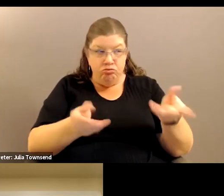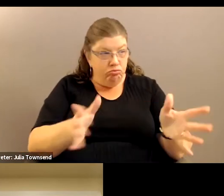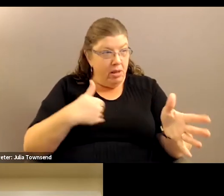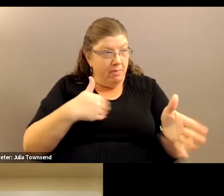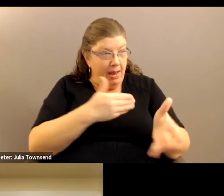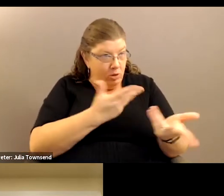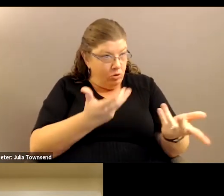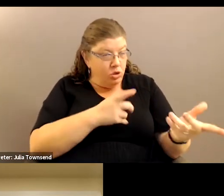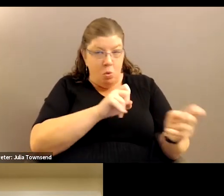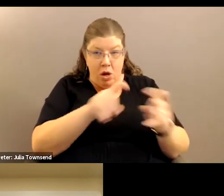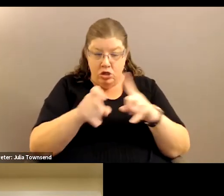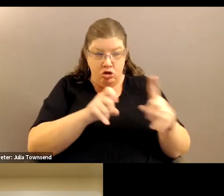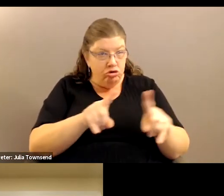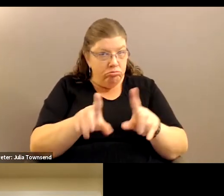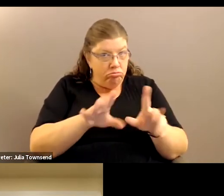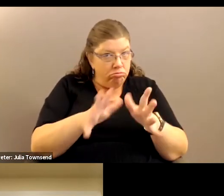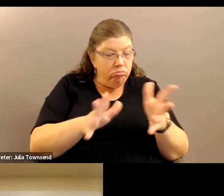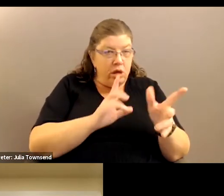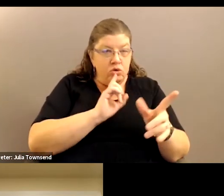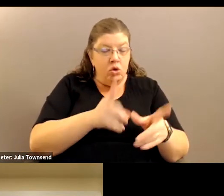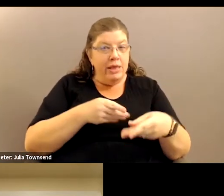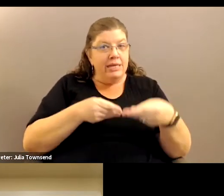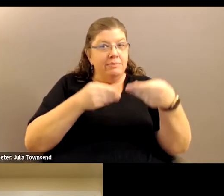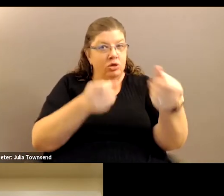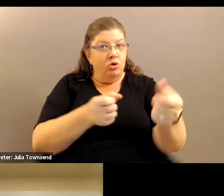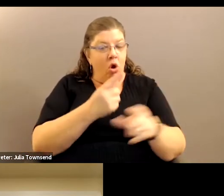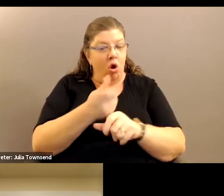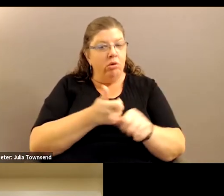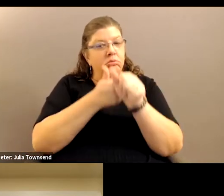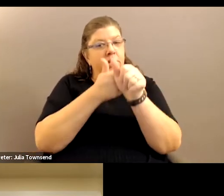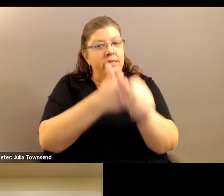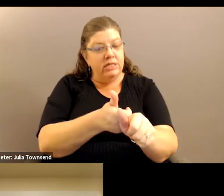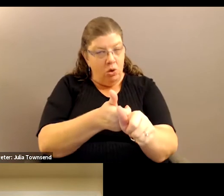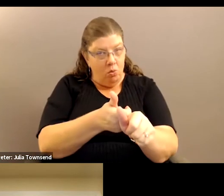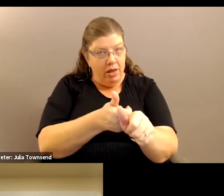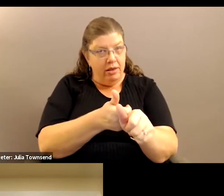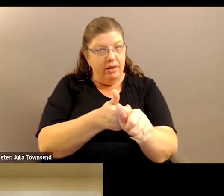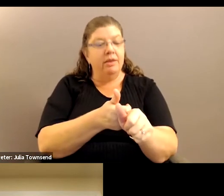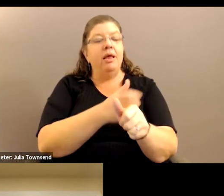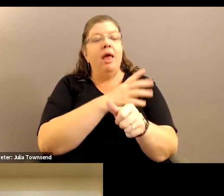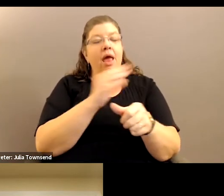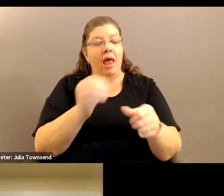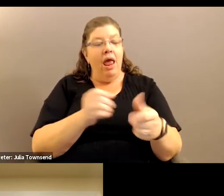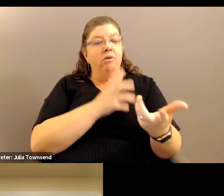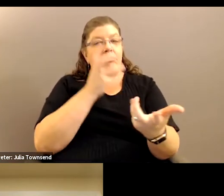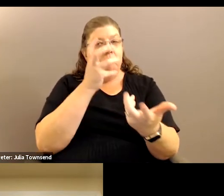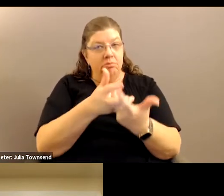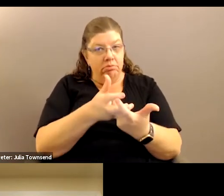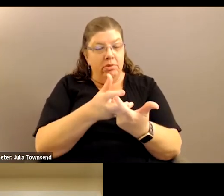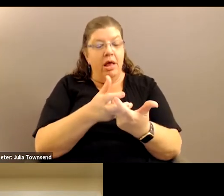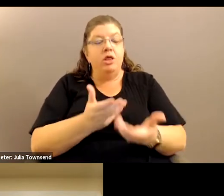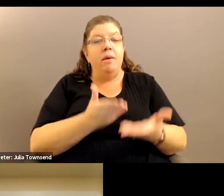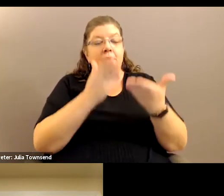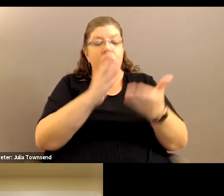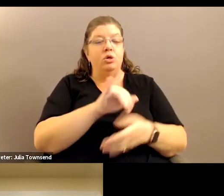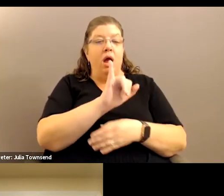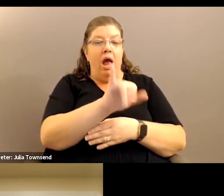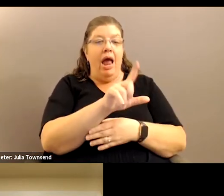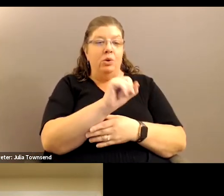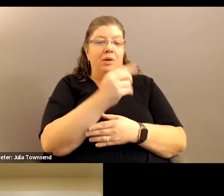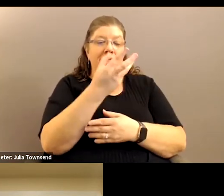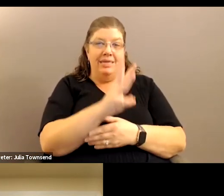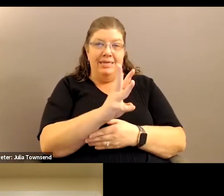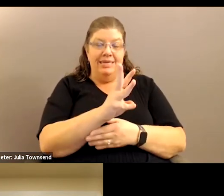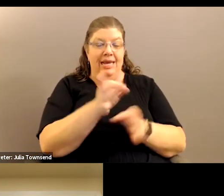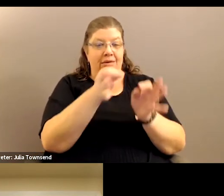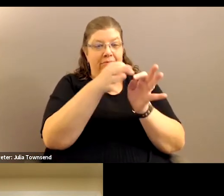staff to ensure that the expenditures are consistent with and in compliance with the measure i 2016 ballot